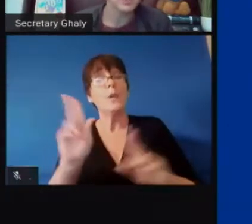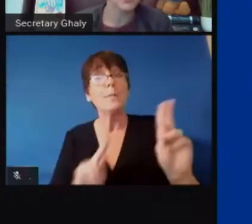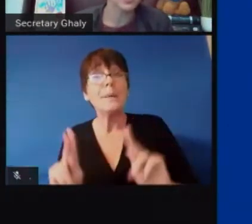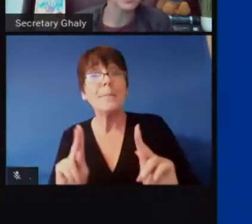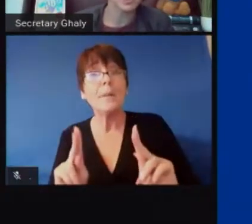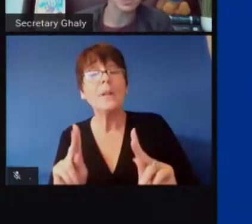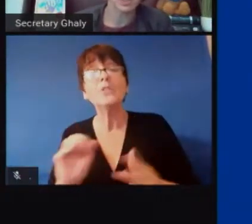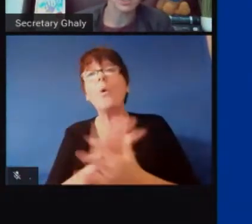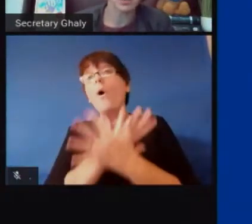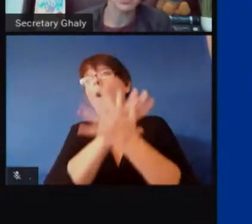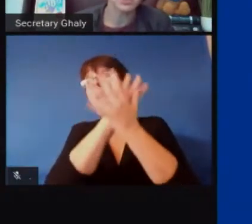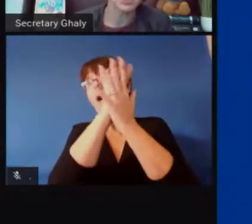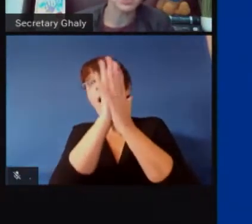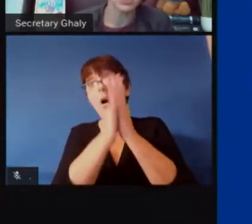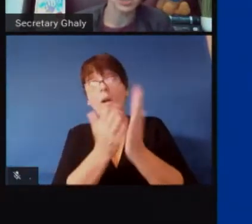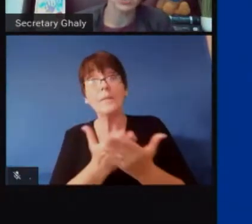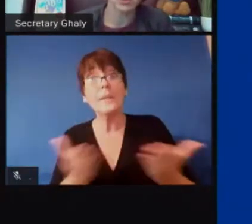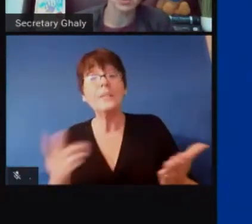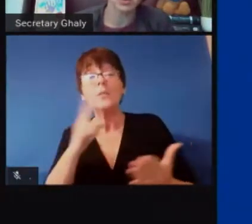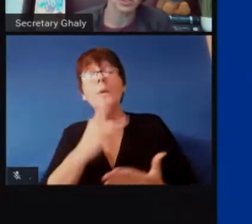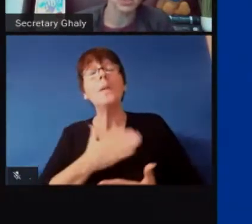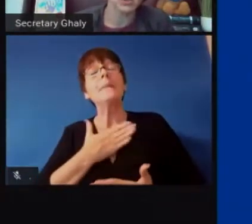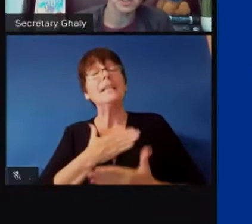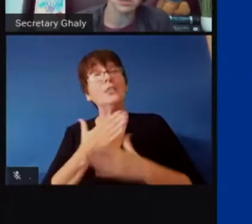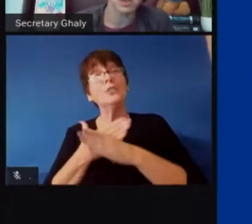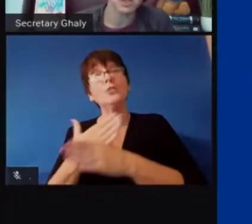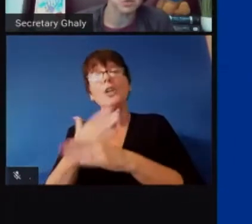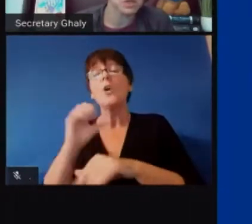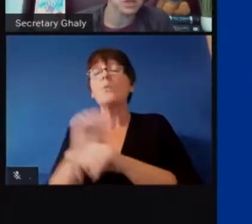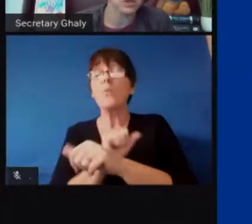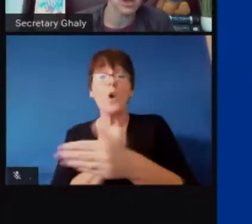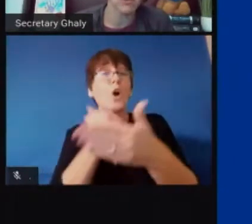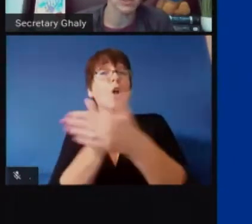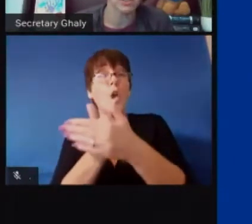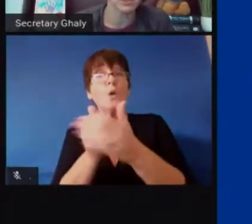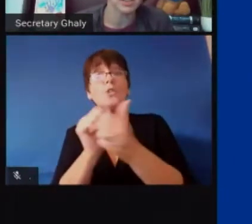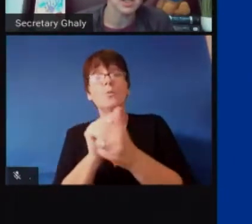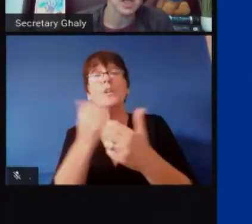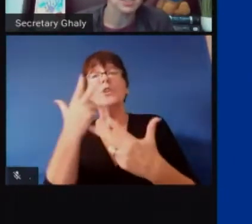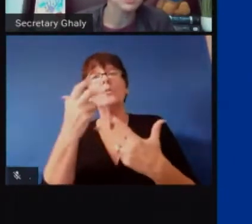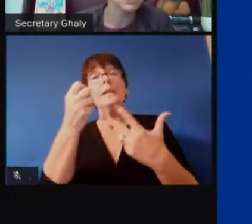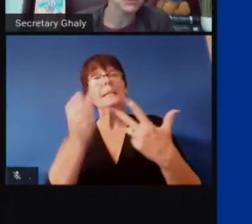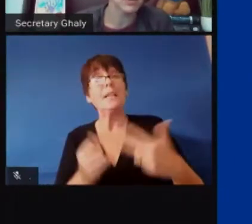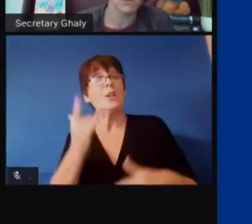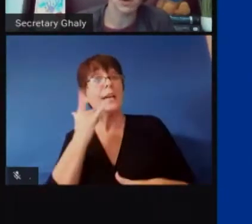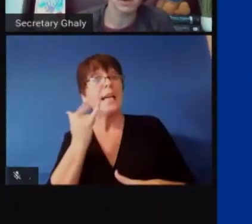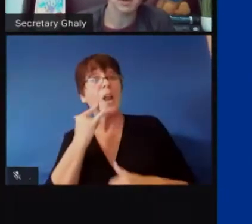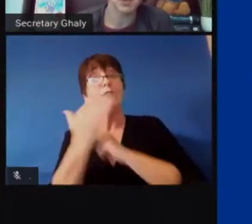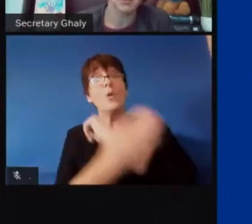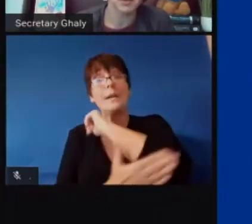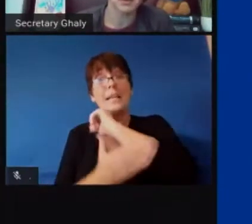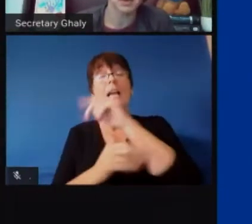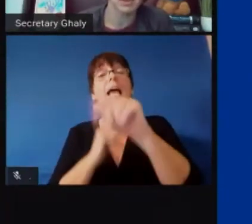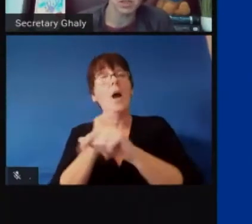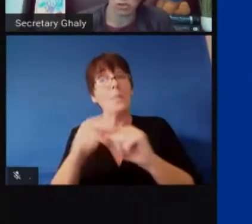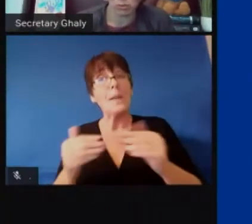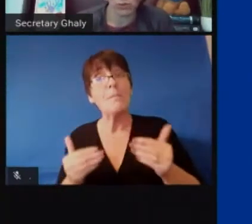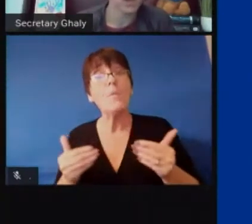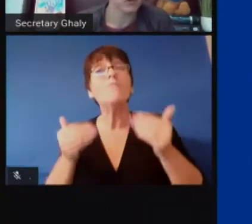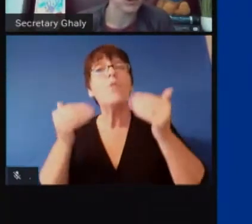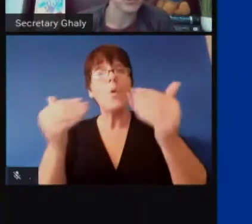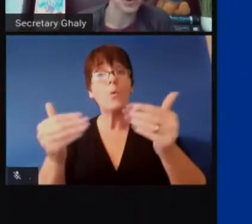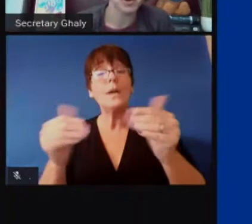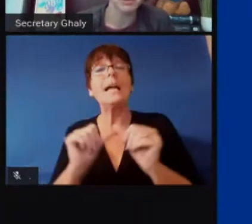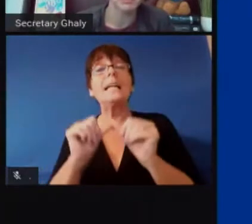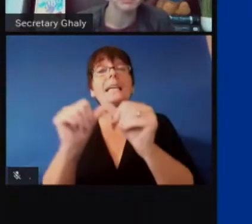So all of these efforts, we are, again, pleased to share that we'll be working closely with these 3 Southern California counties to move them forward and help them continue to